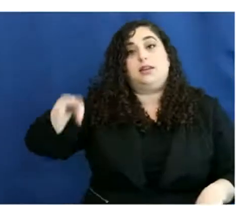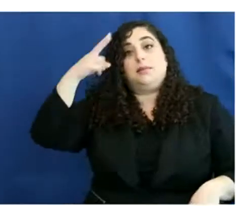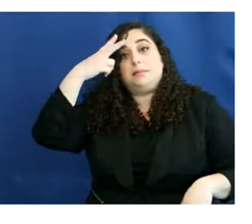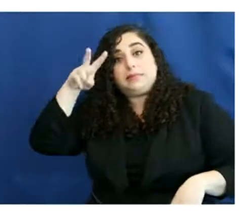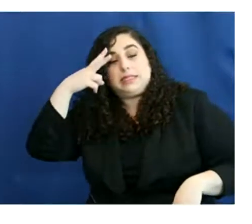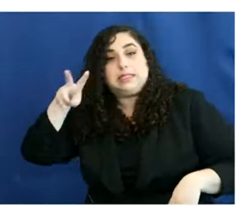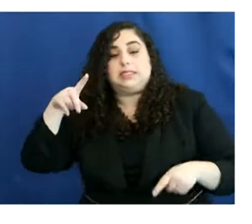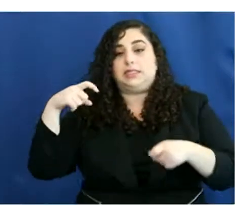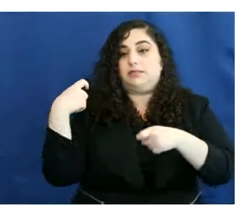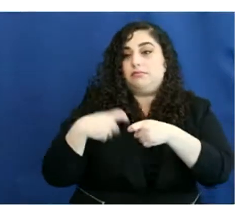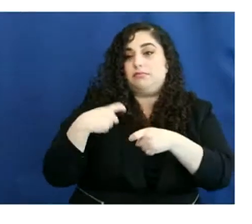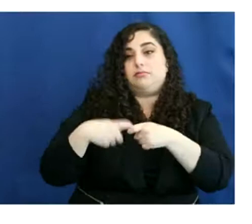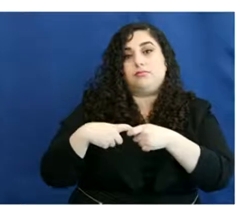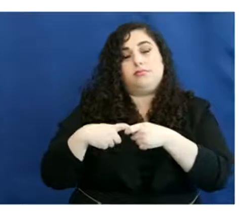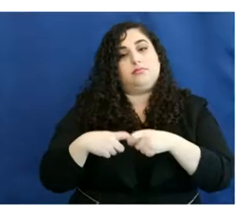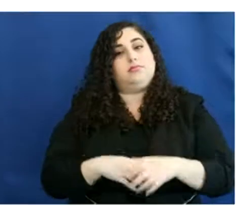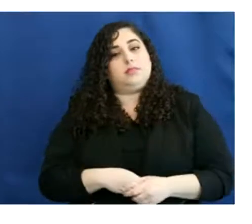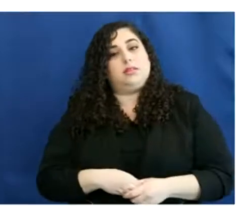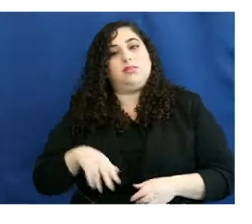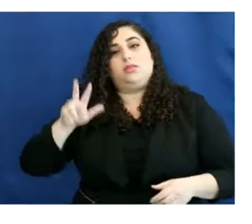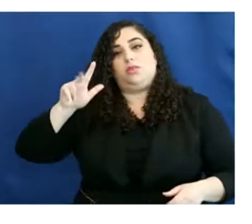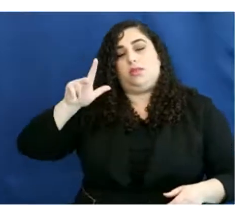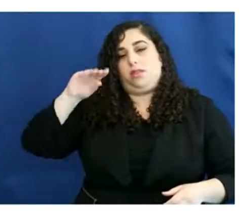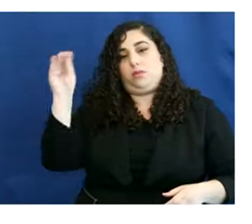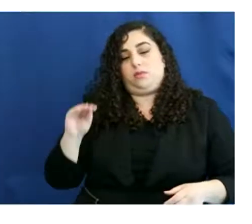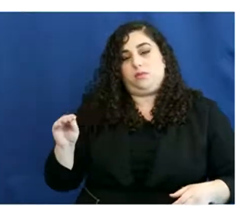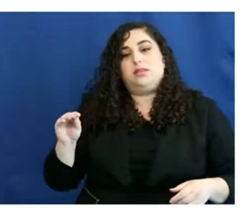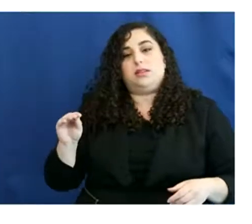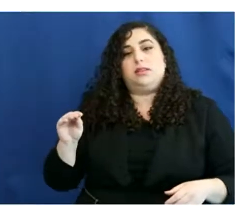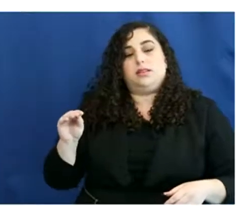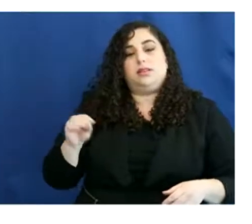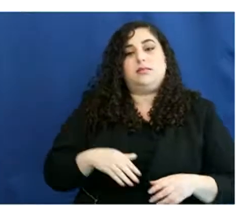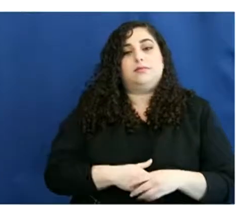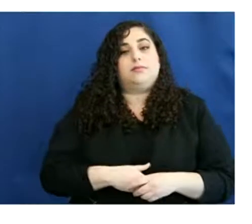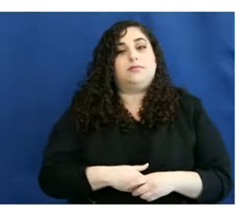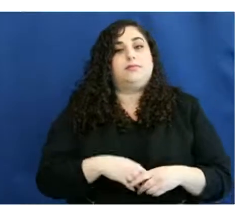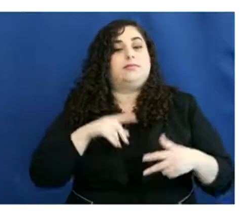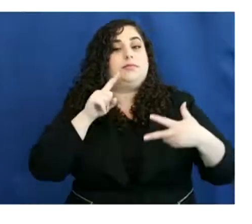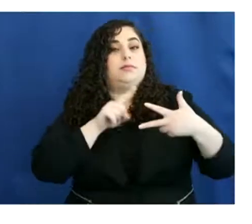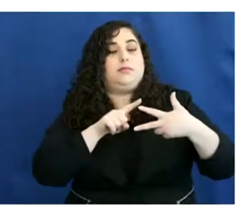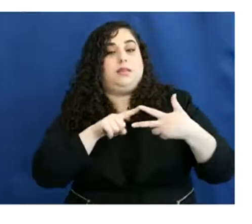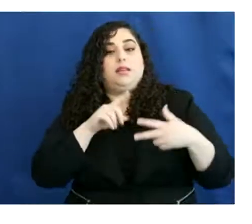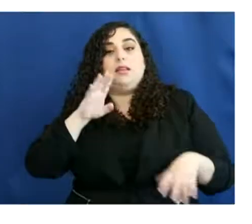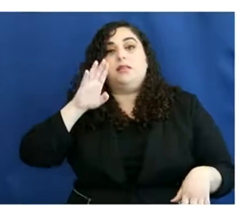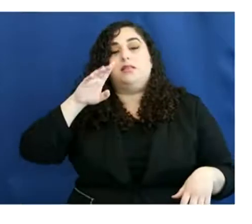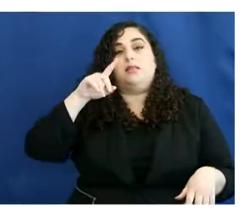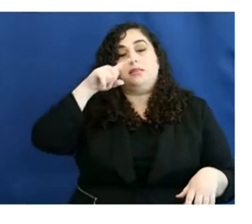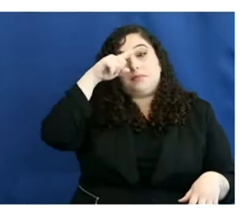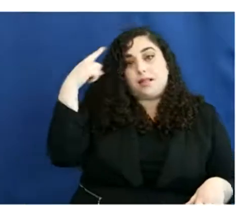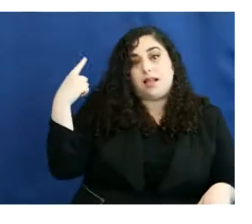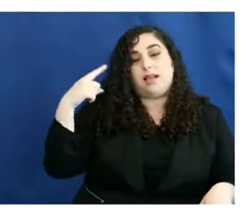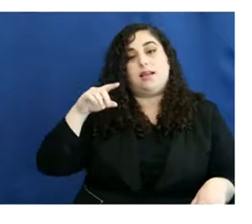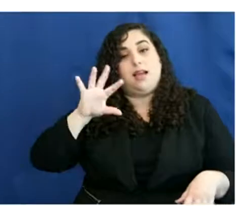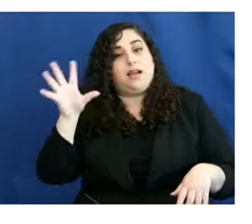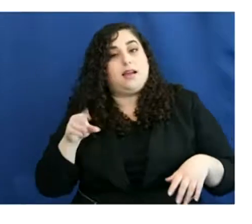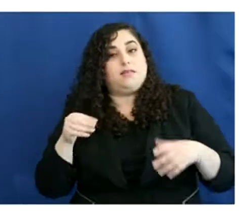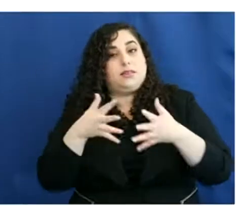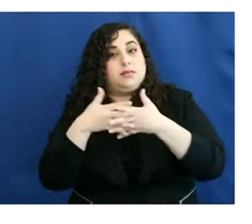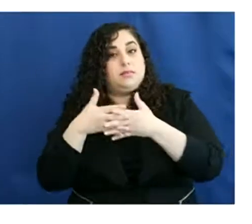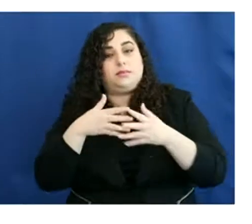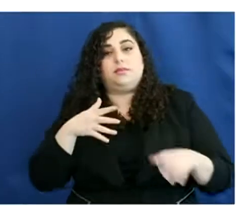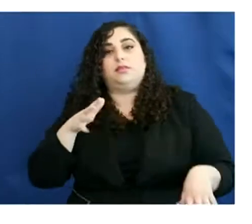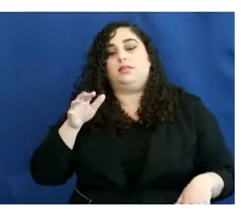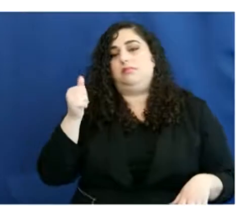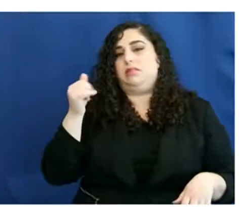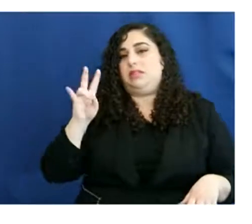American Indian or Alaskan Native 22%, and Black or African American 17.7%. What's important here to note, if you look at